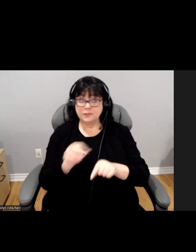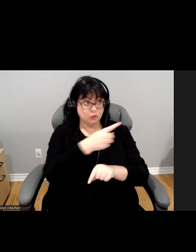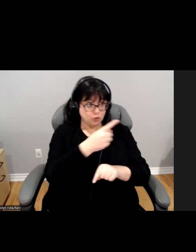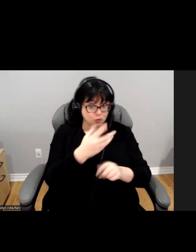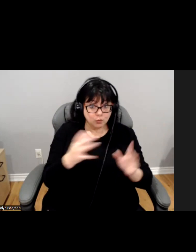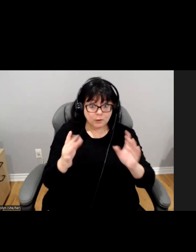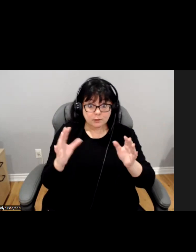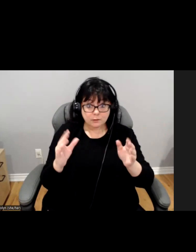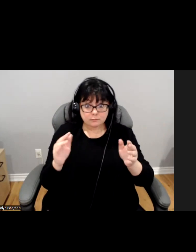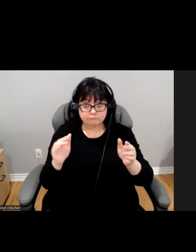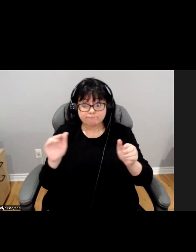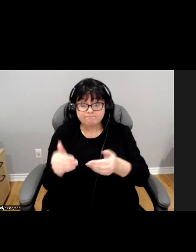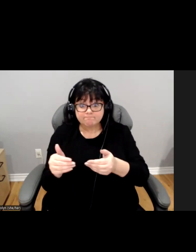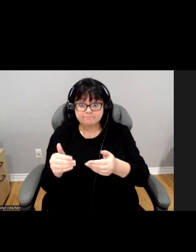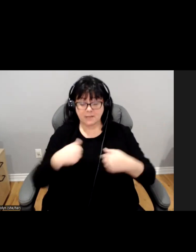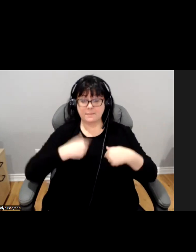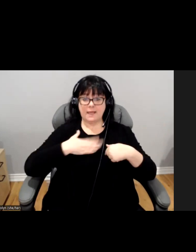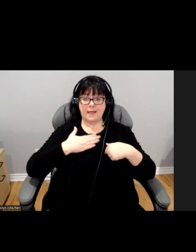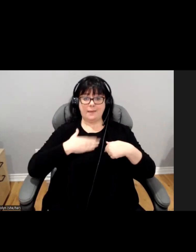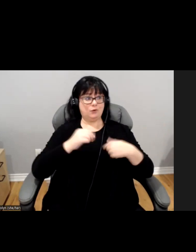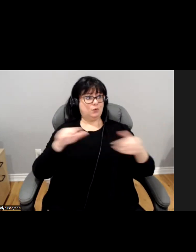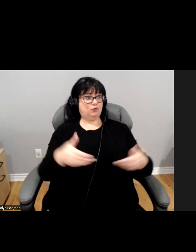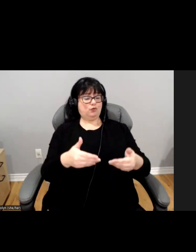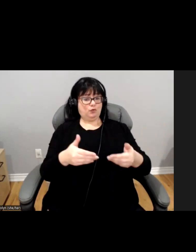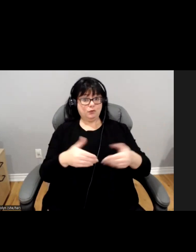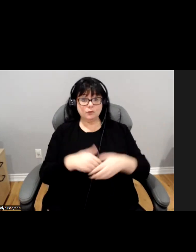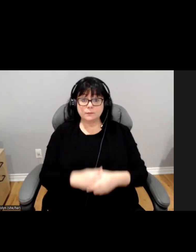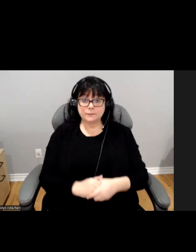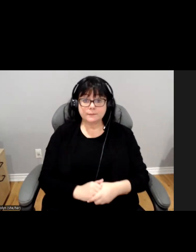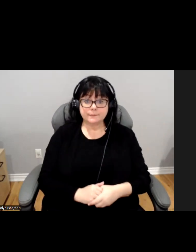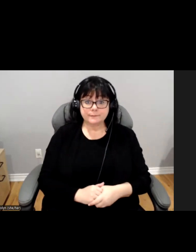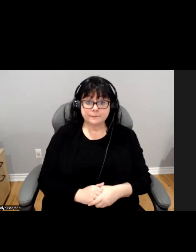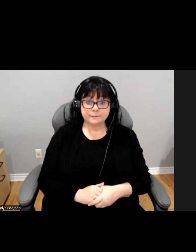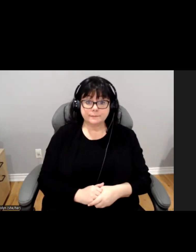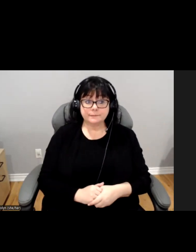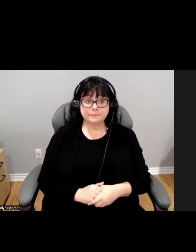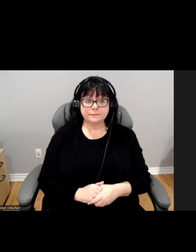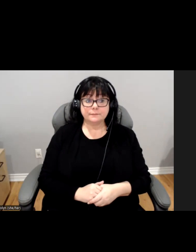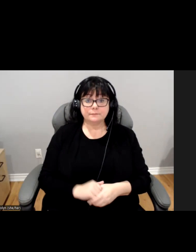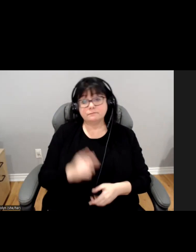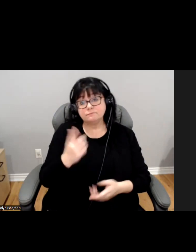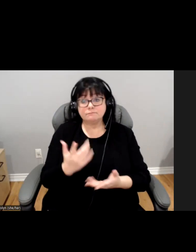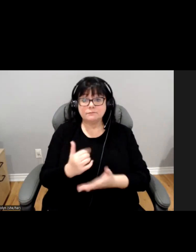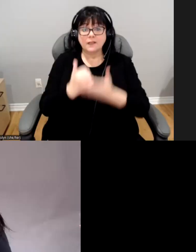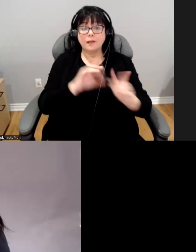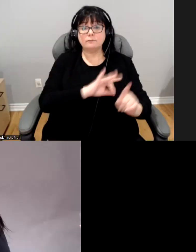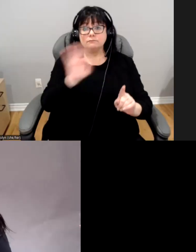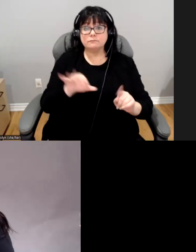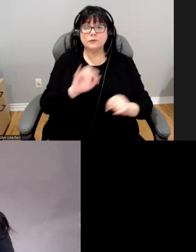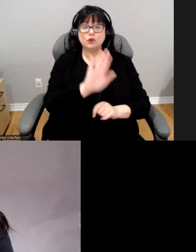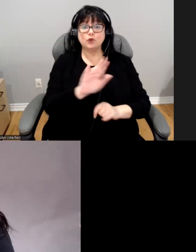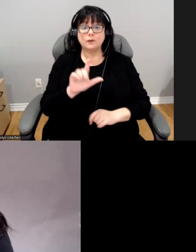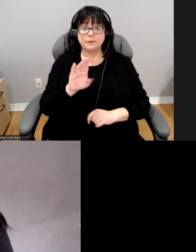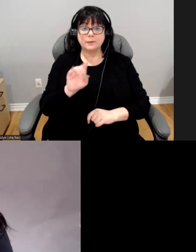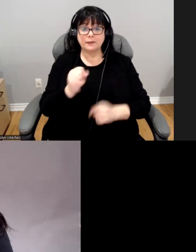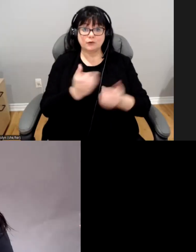to, say or put in a good word for your LBS service to start